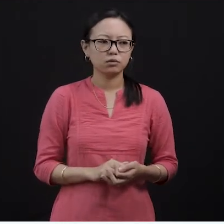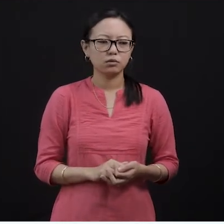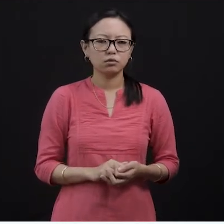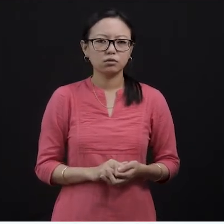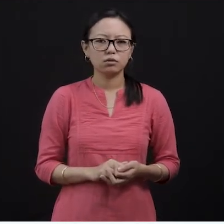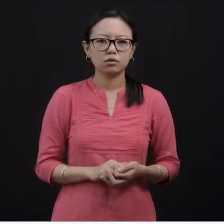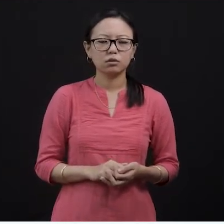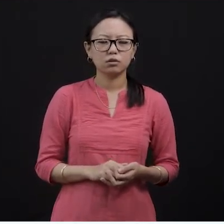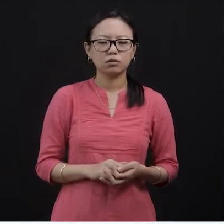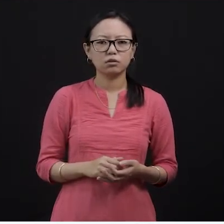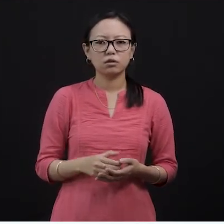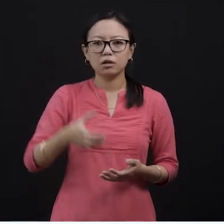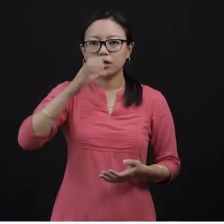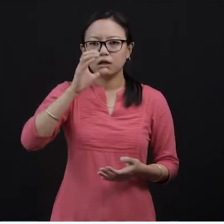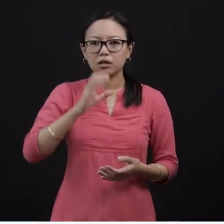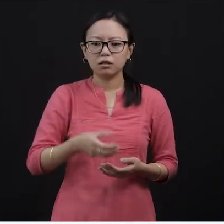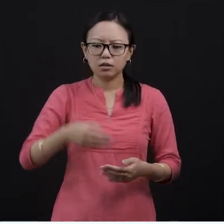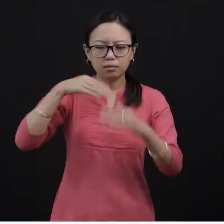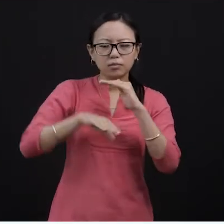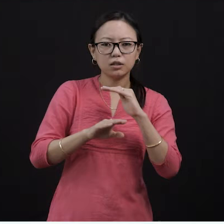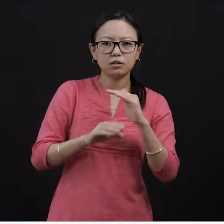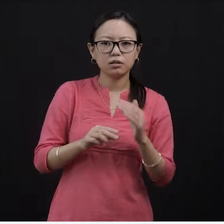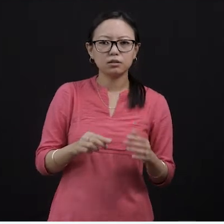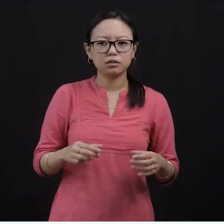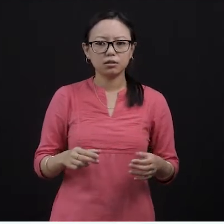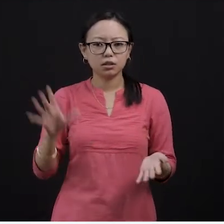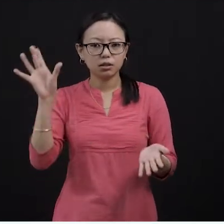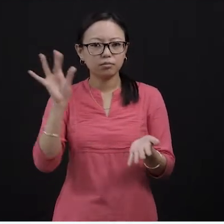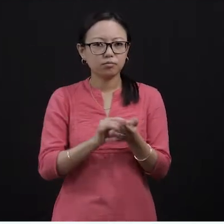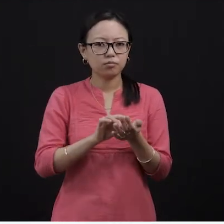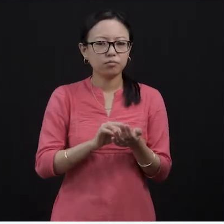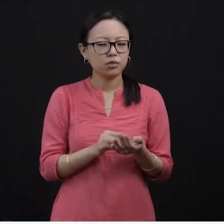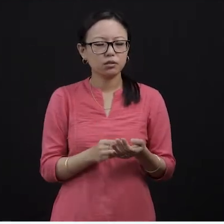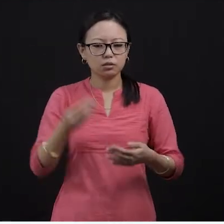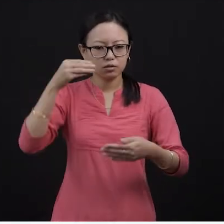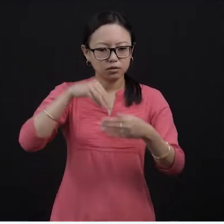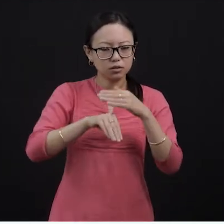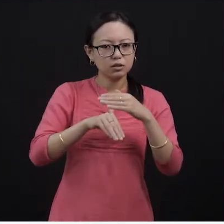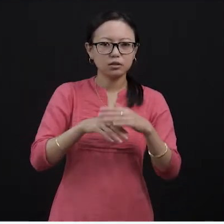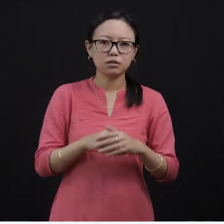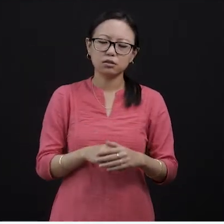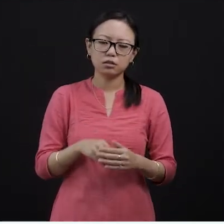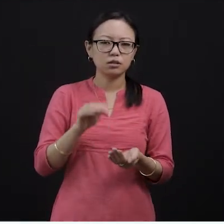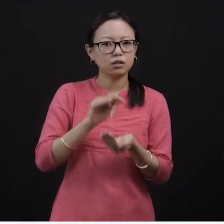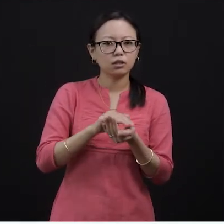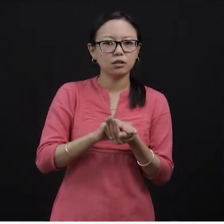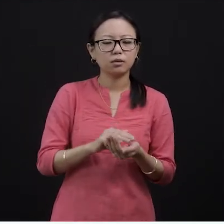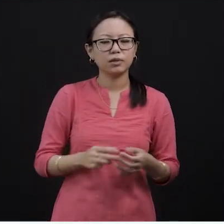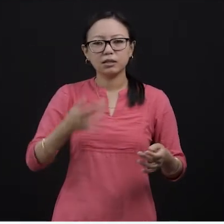cover it, because we don't want to show this magnet. We don't want to show this magic to anyone, right?